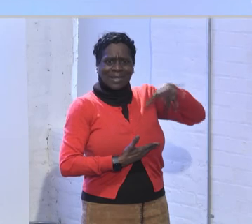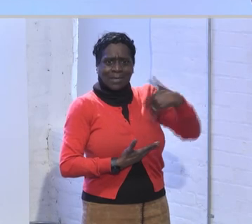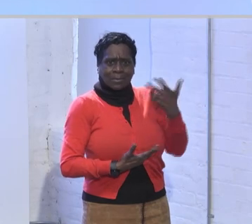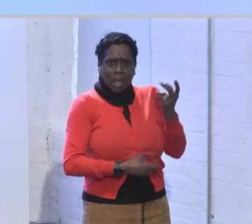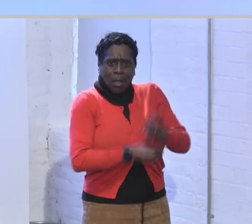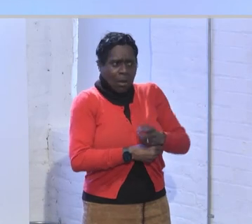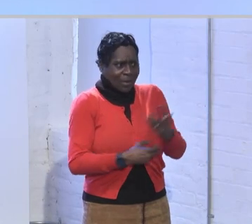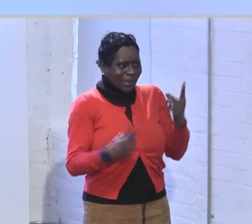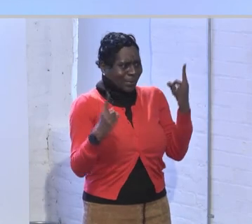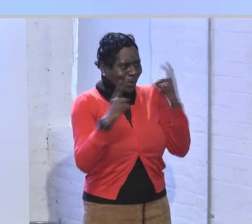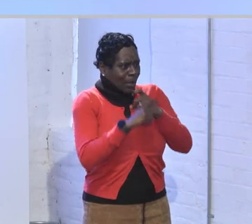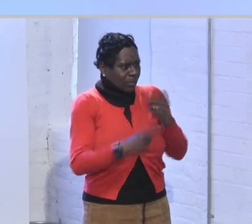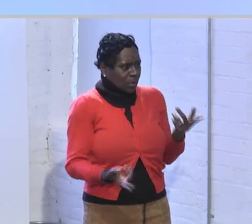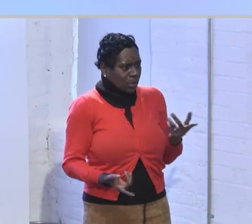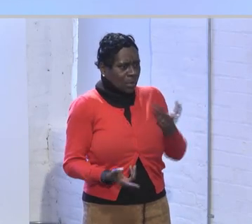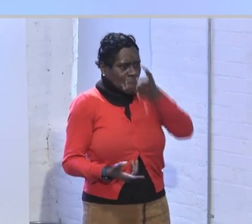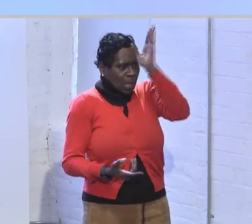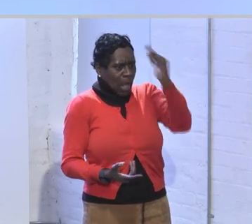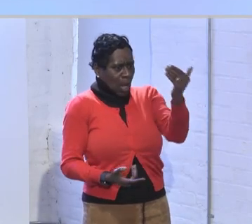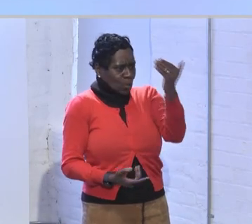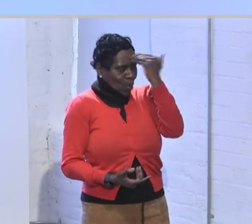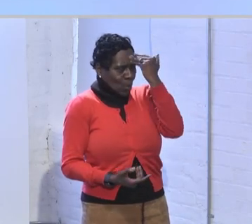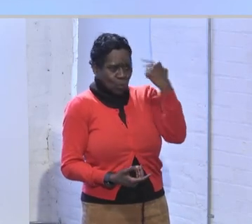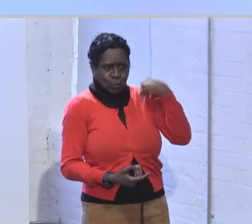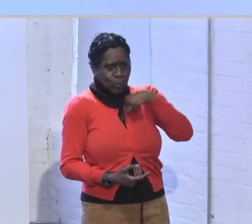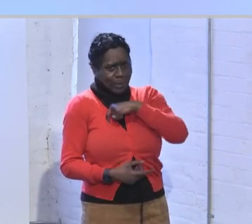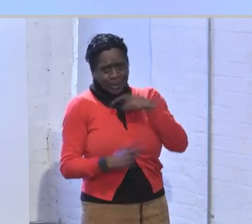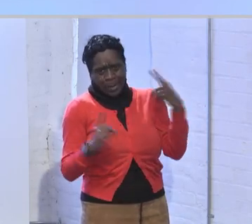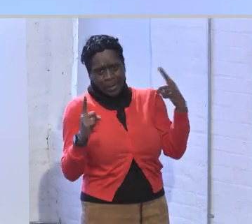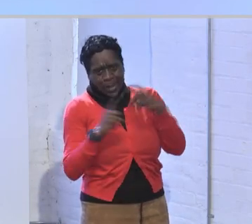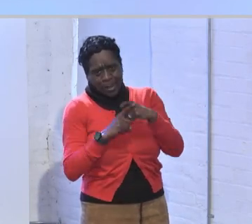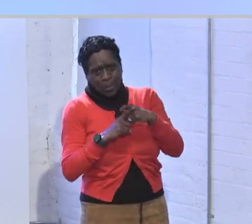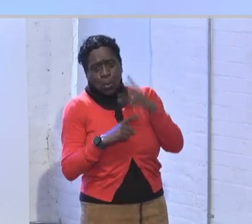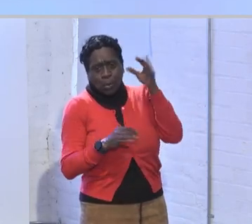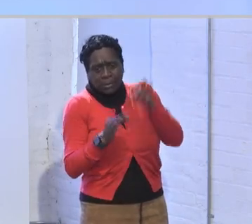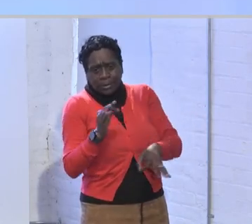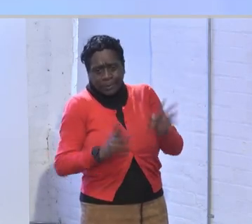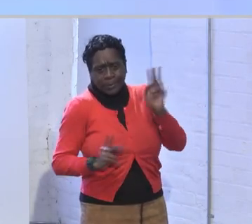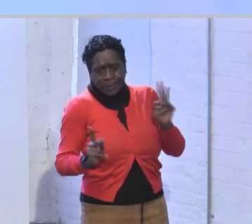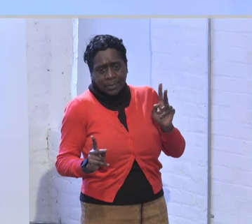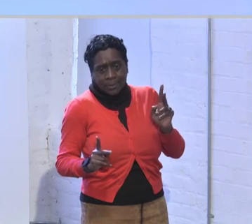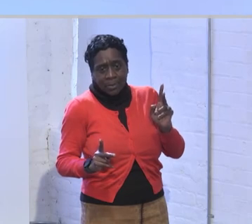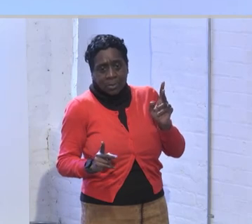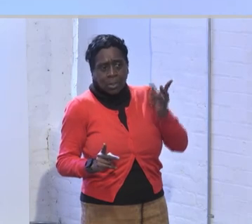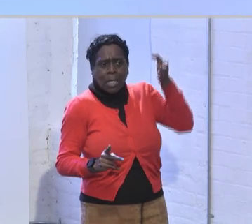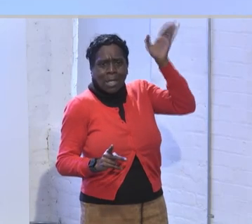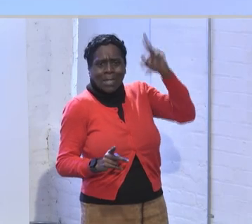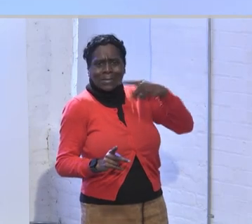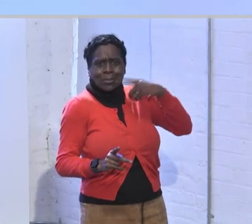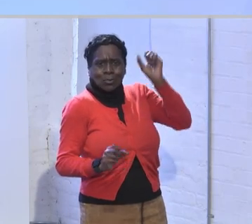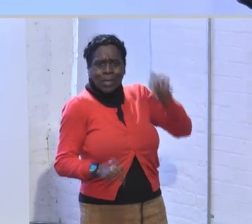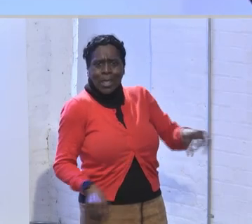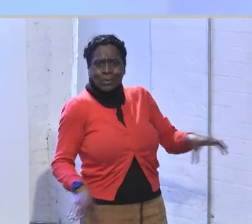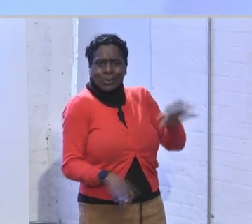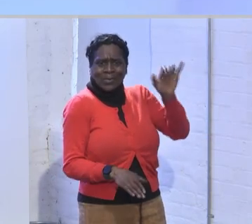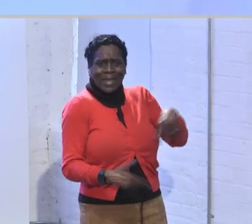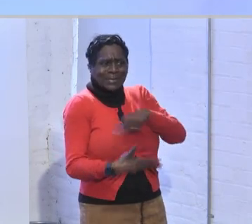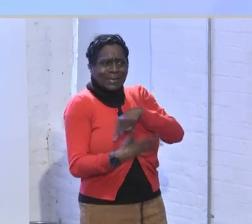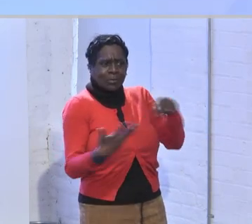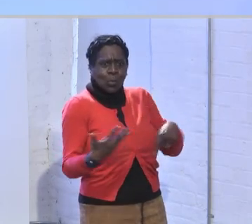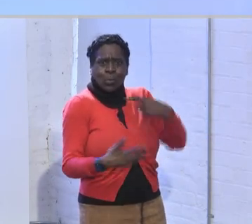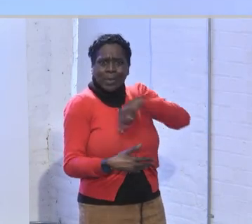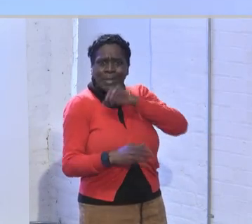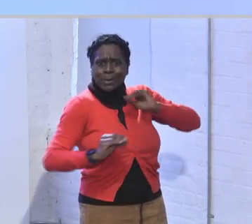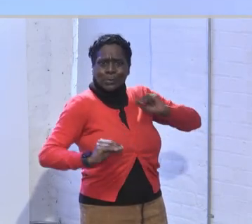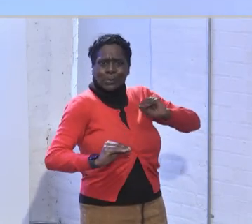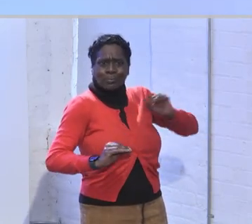complicated. God knows that we are not complicated people. We're very simple people. And so he goes like, hey, you can do this, and this is simple, and every one of us can do